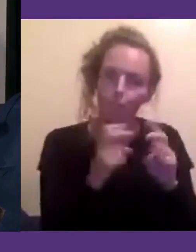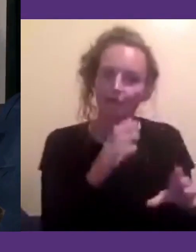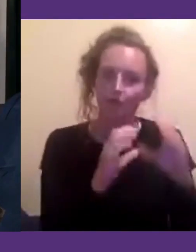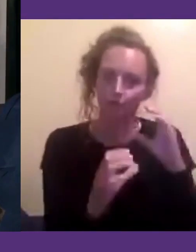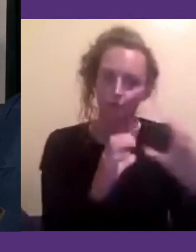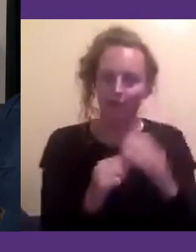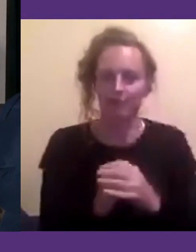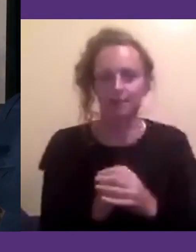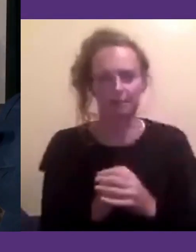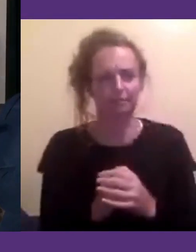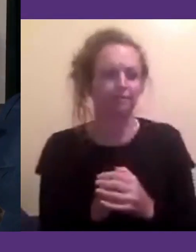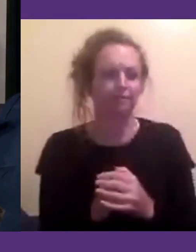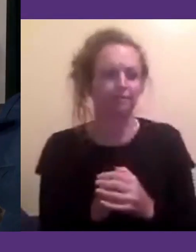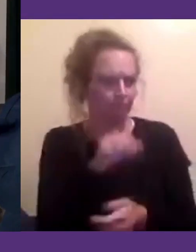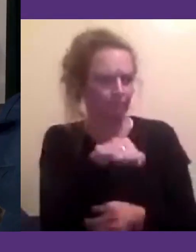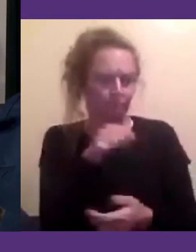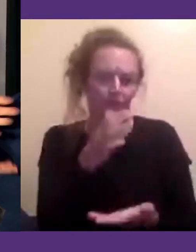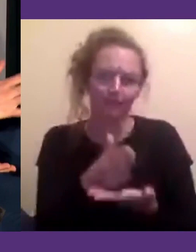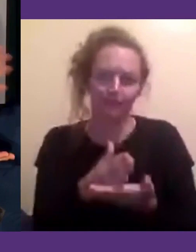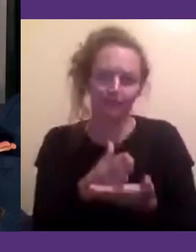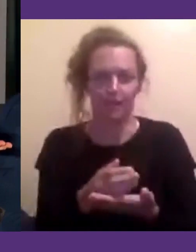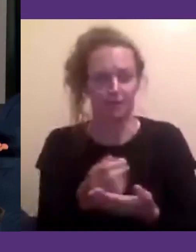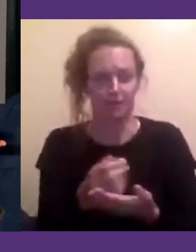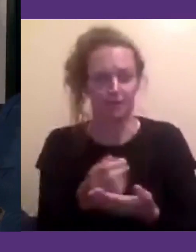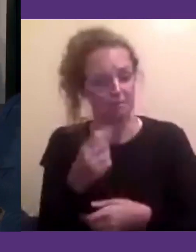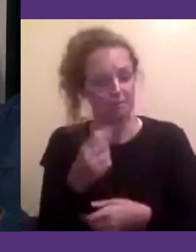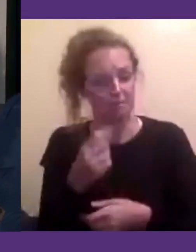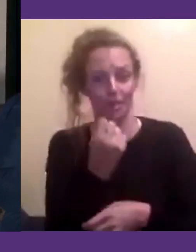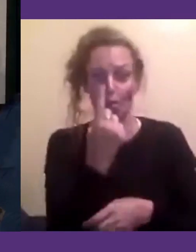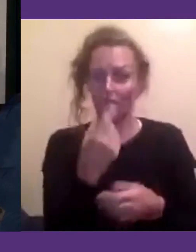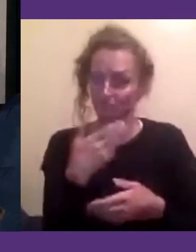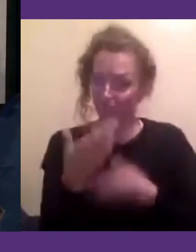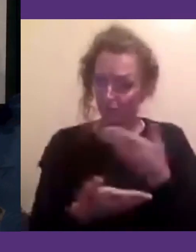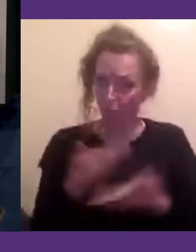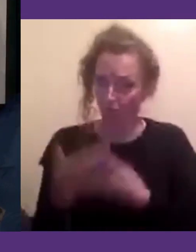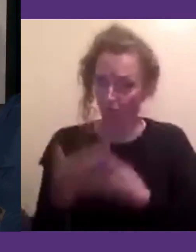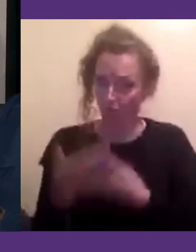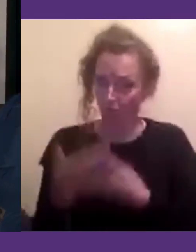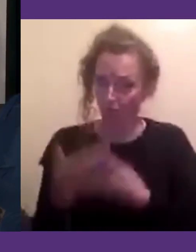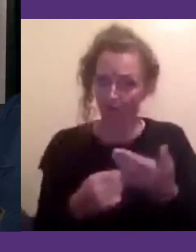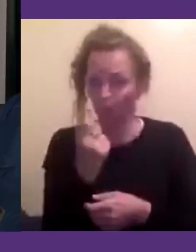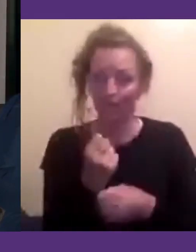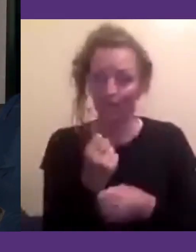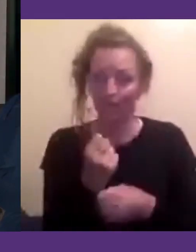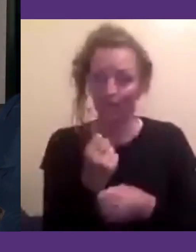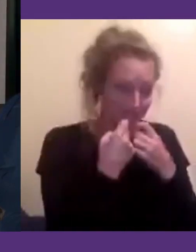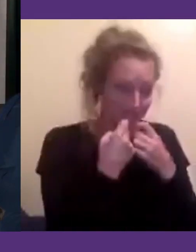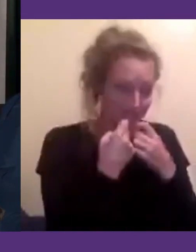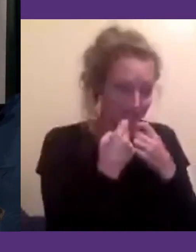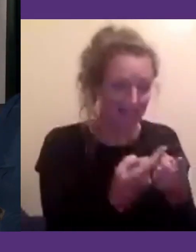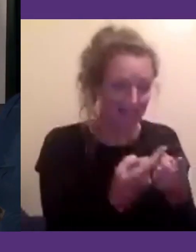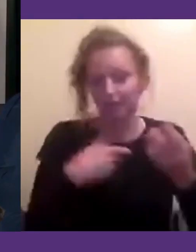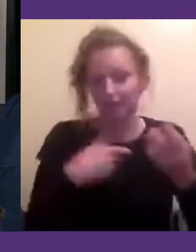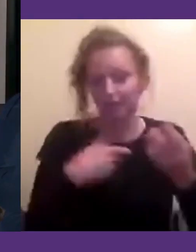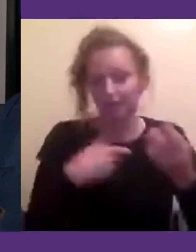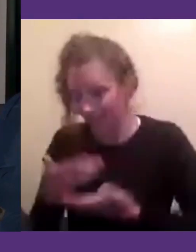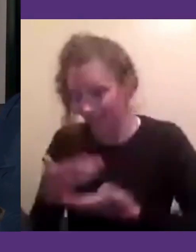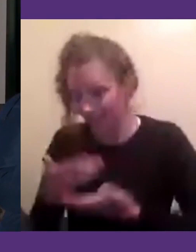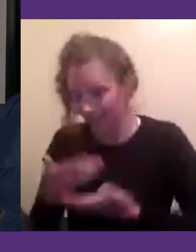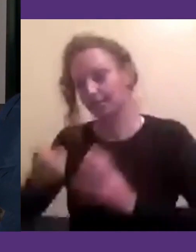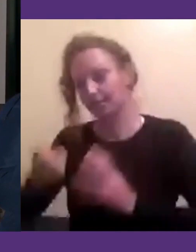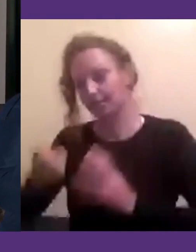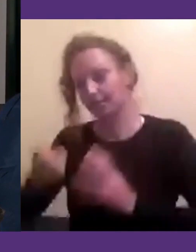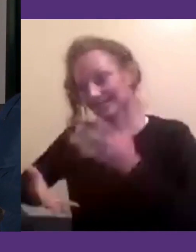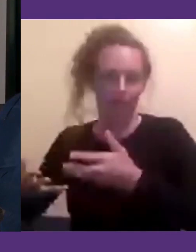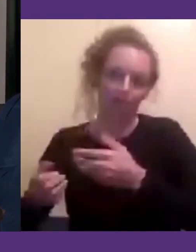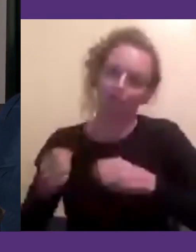if you do it like that, then you're going to appeal to so many more people than if you just follow that one route. So. And did you step into a